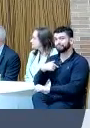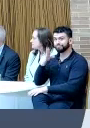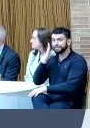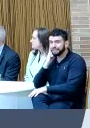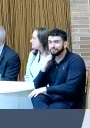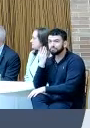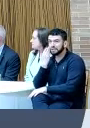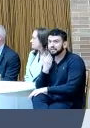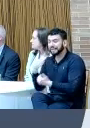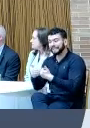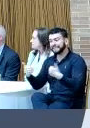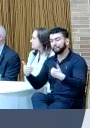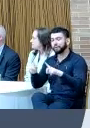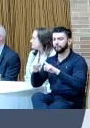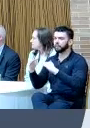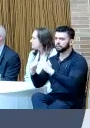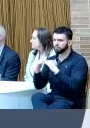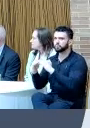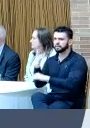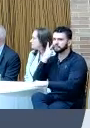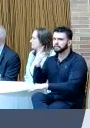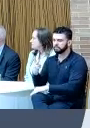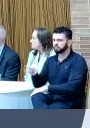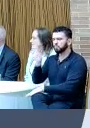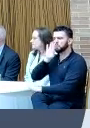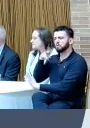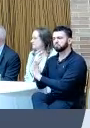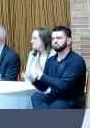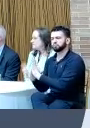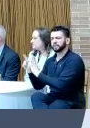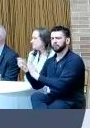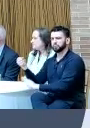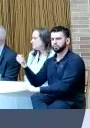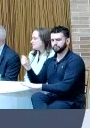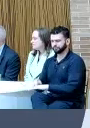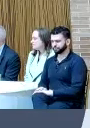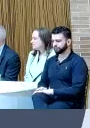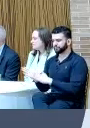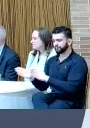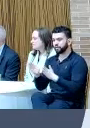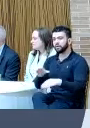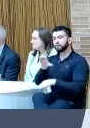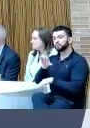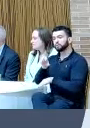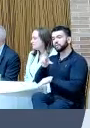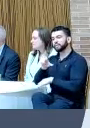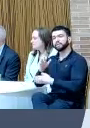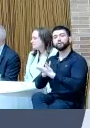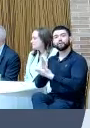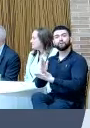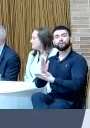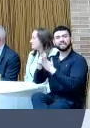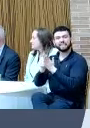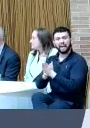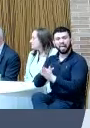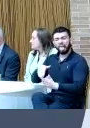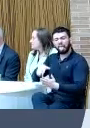but equal we'll get into that what the Civil Rights Act didn't address was the